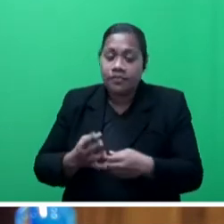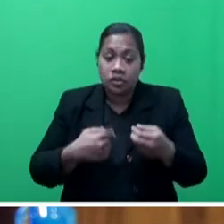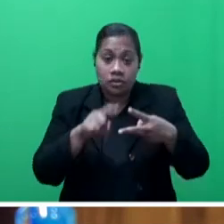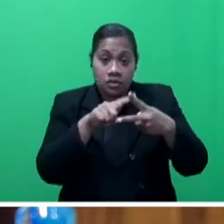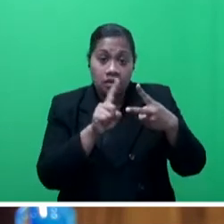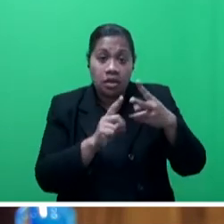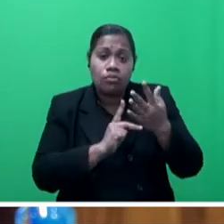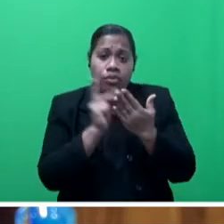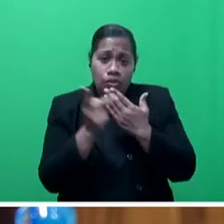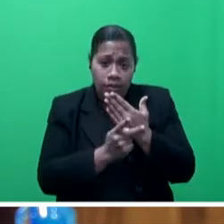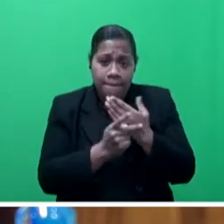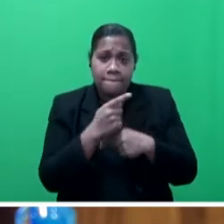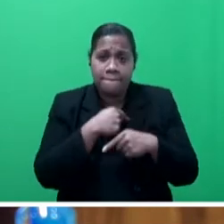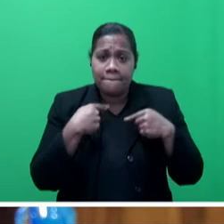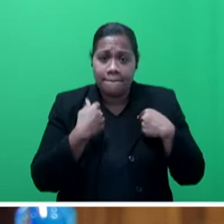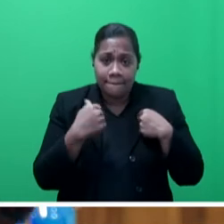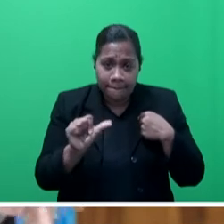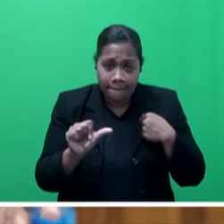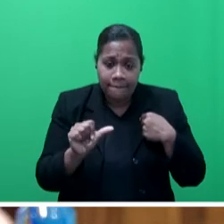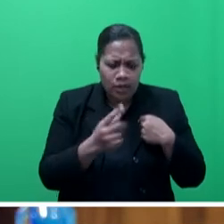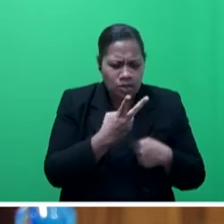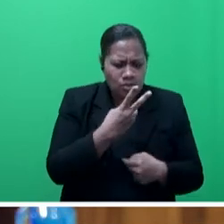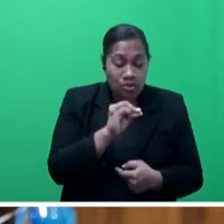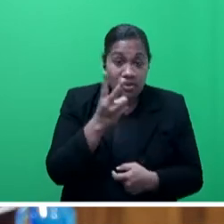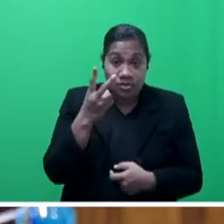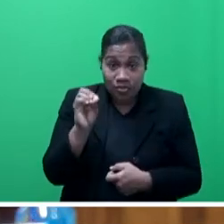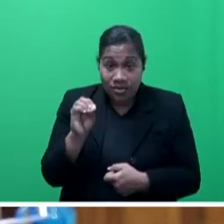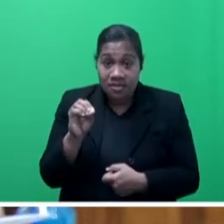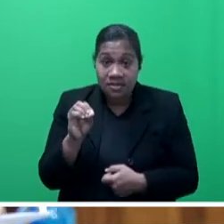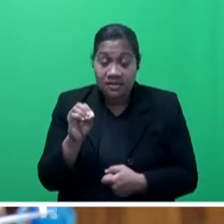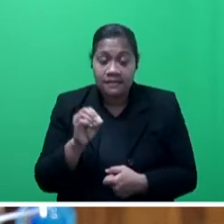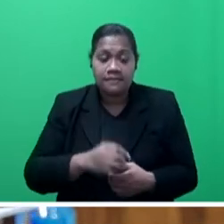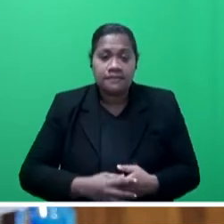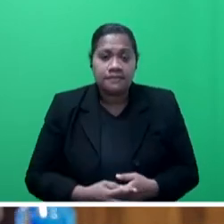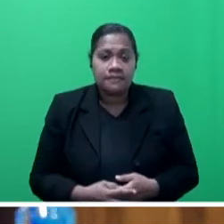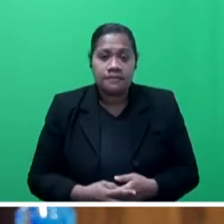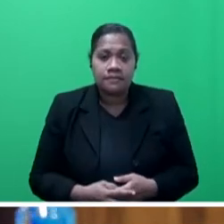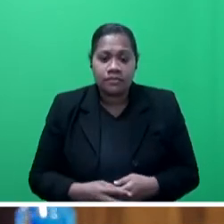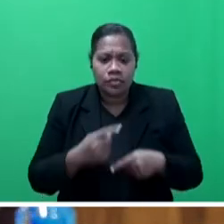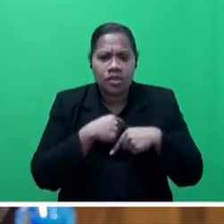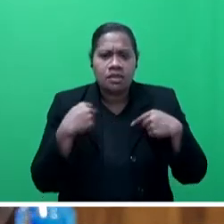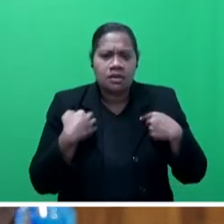introduced in 2020, beginning of 2020, we had